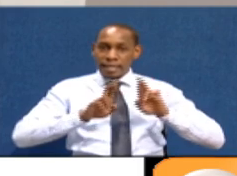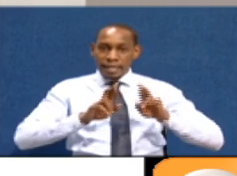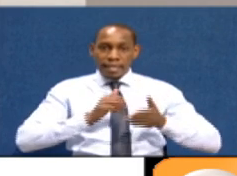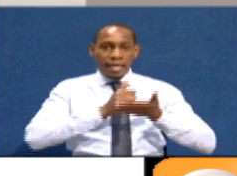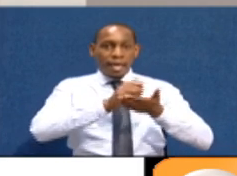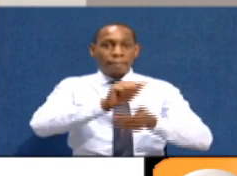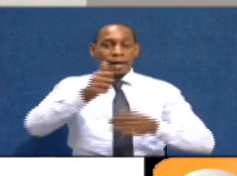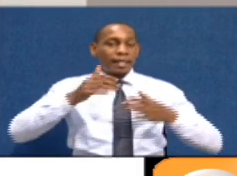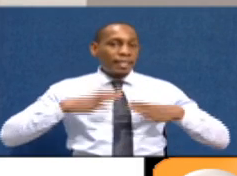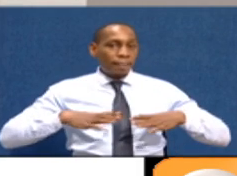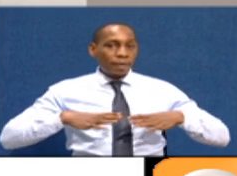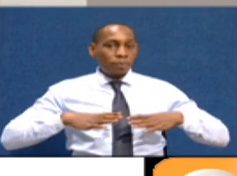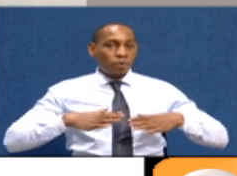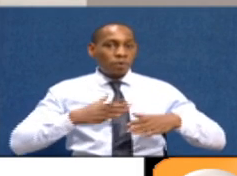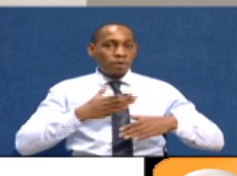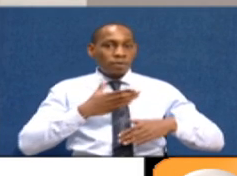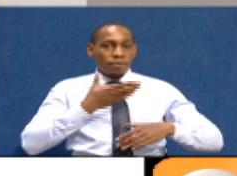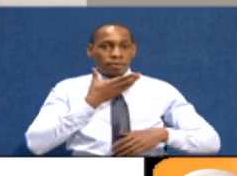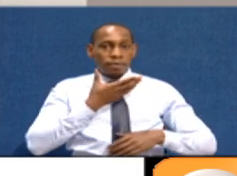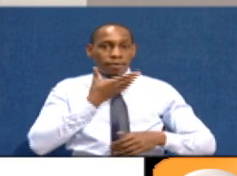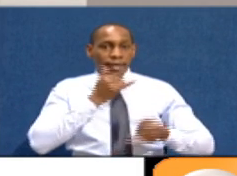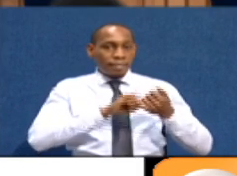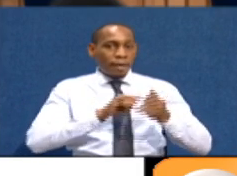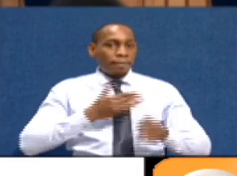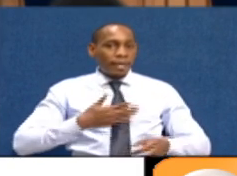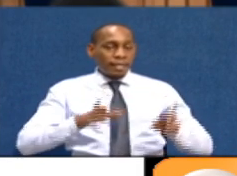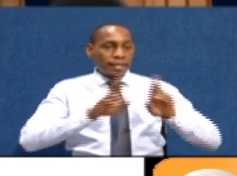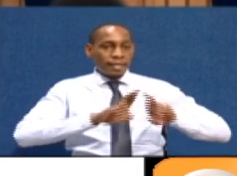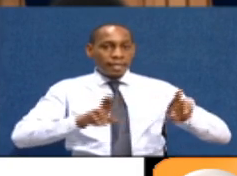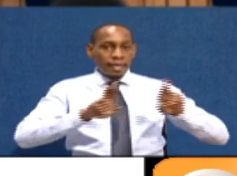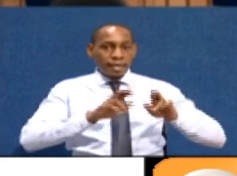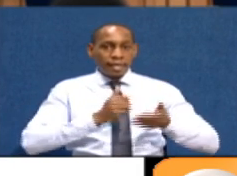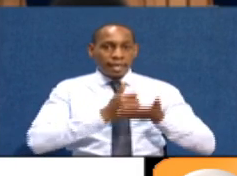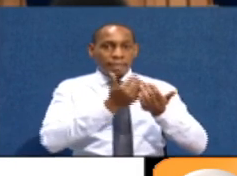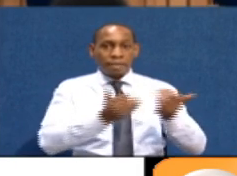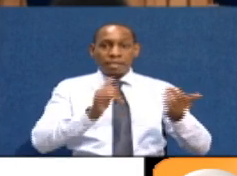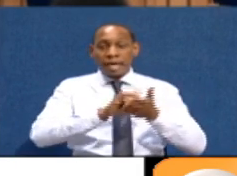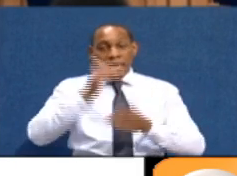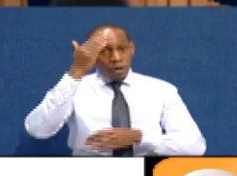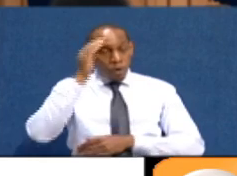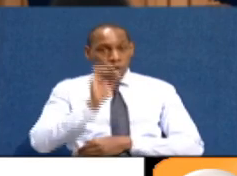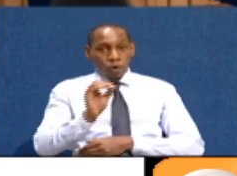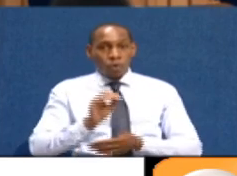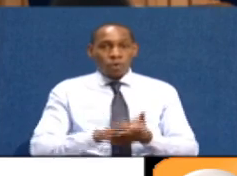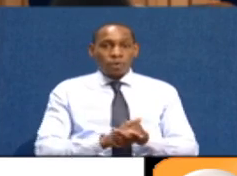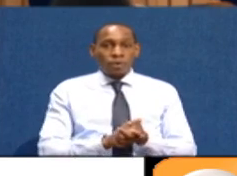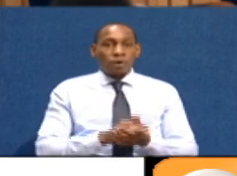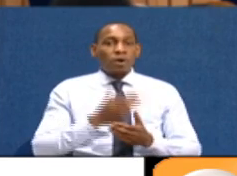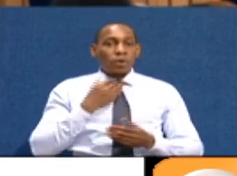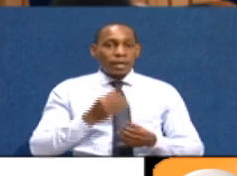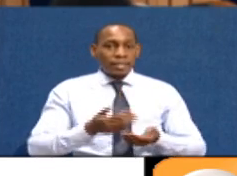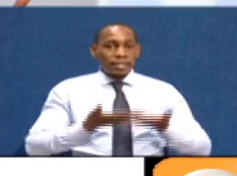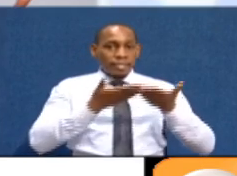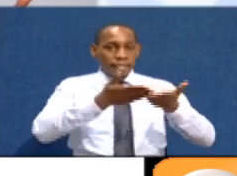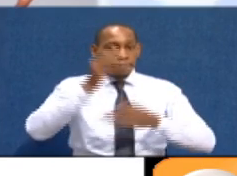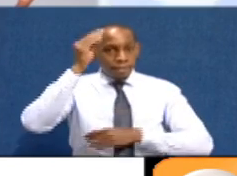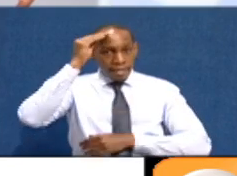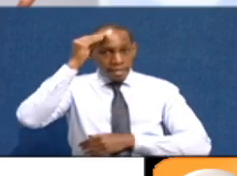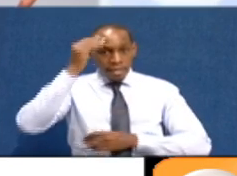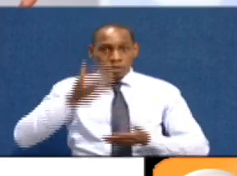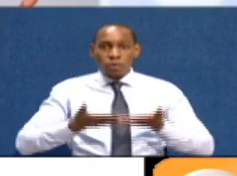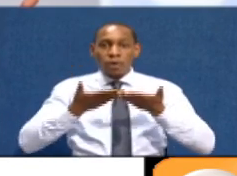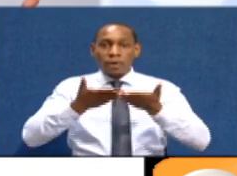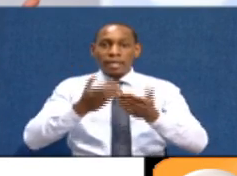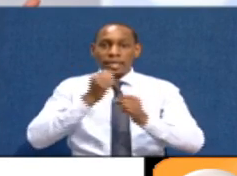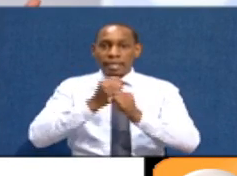people. He's looking to, you know, further children that we don't even know. They want, we want to give them an education. You know, we want to